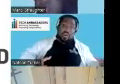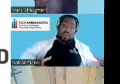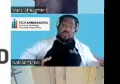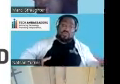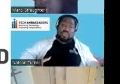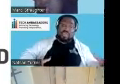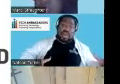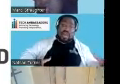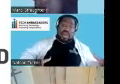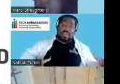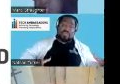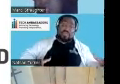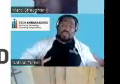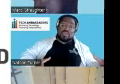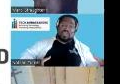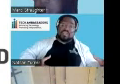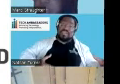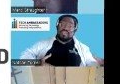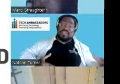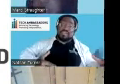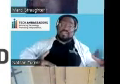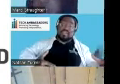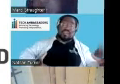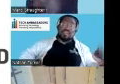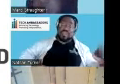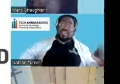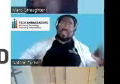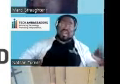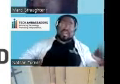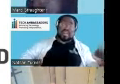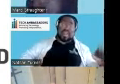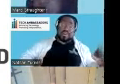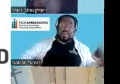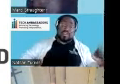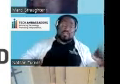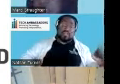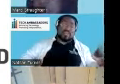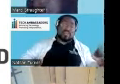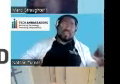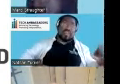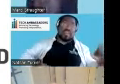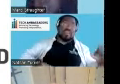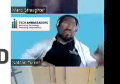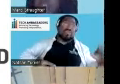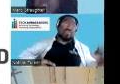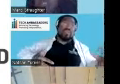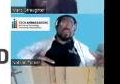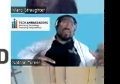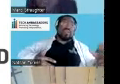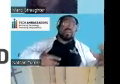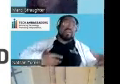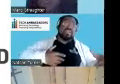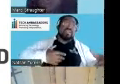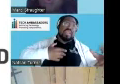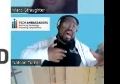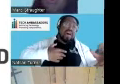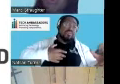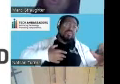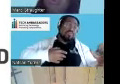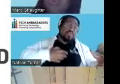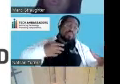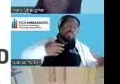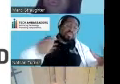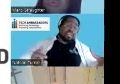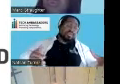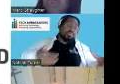password. Hopefully that password is unique to that account, especially if it's going to